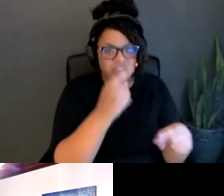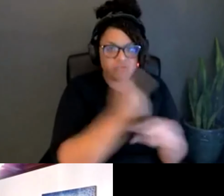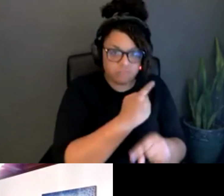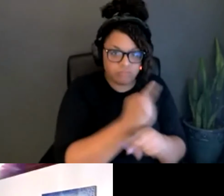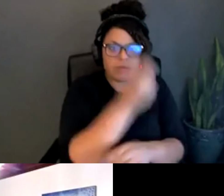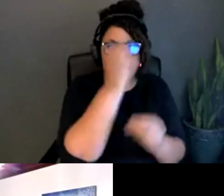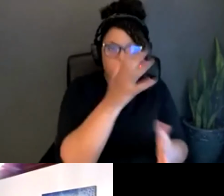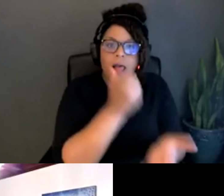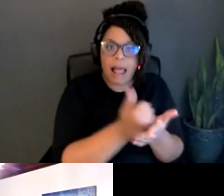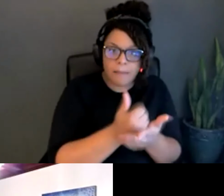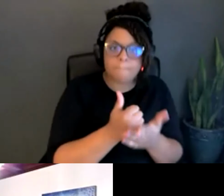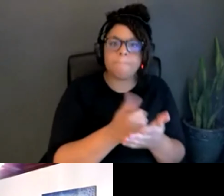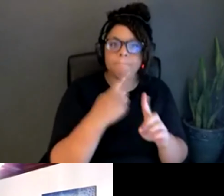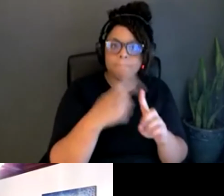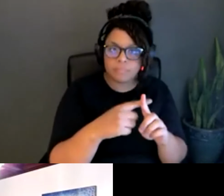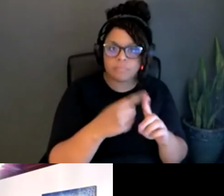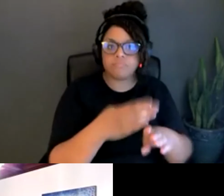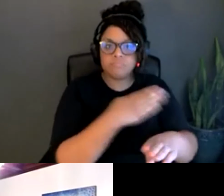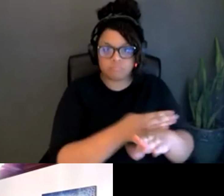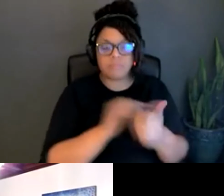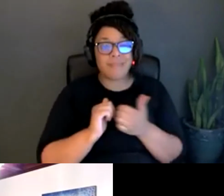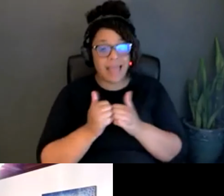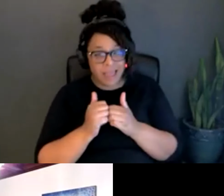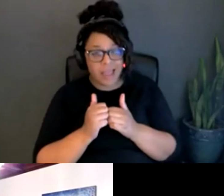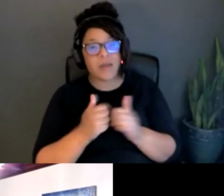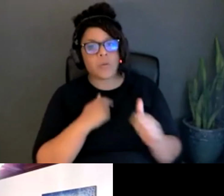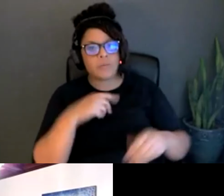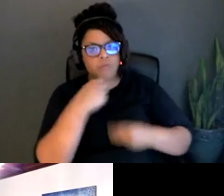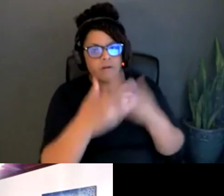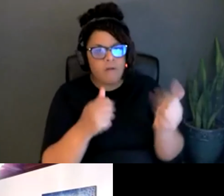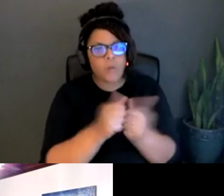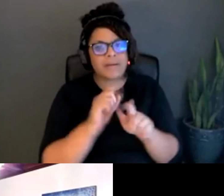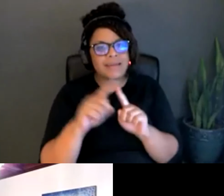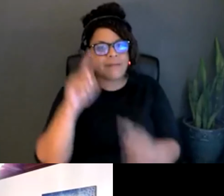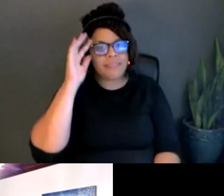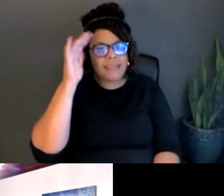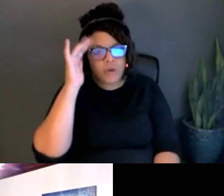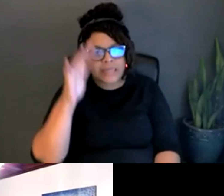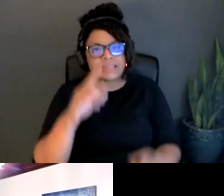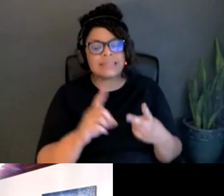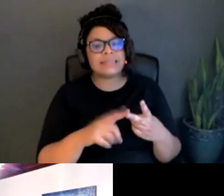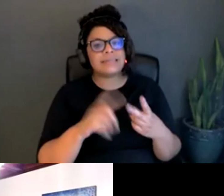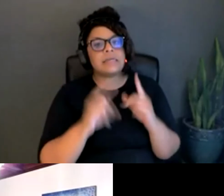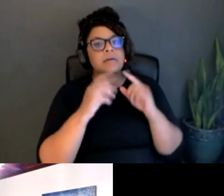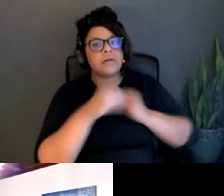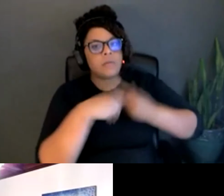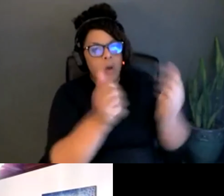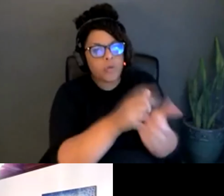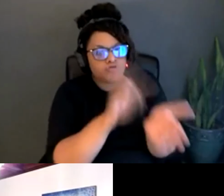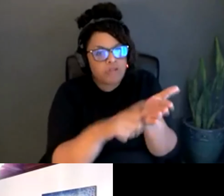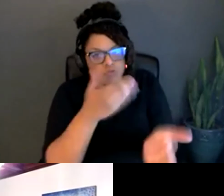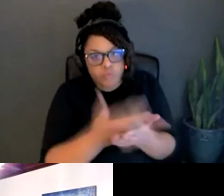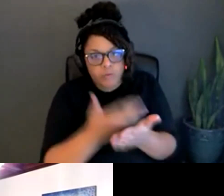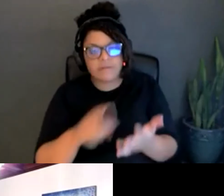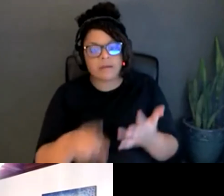that's helpful. And so we have to do that through providing them with theories, providing them with research, providing